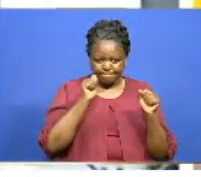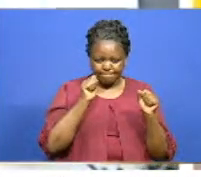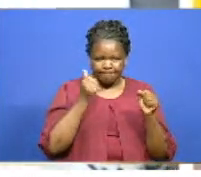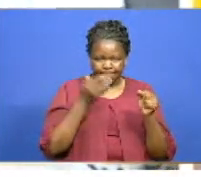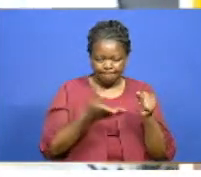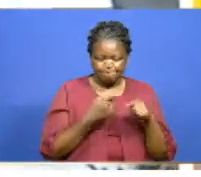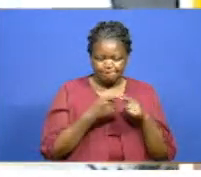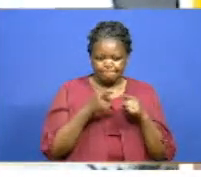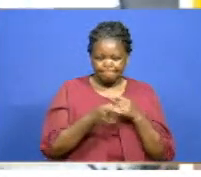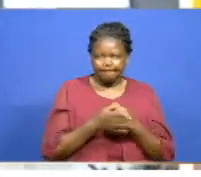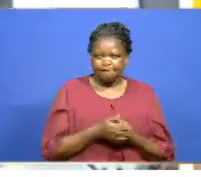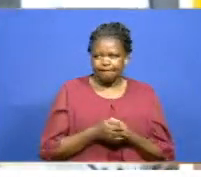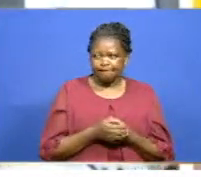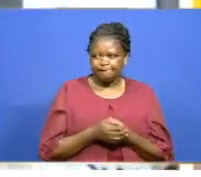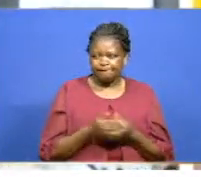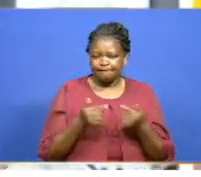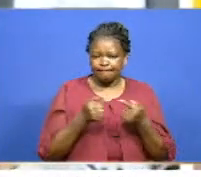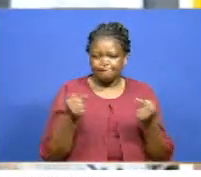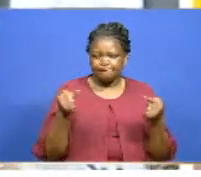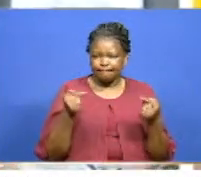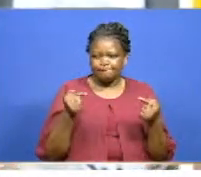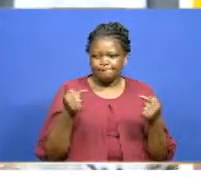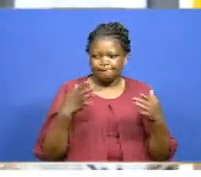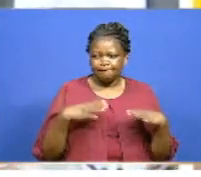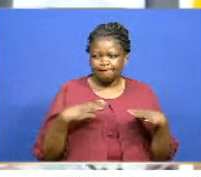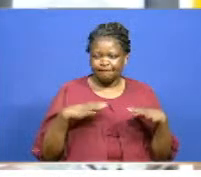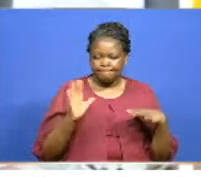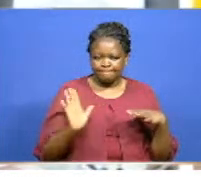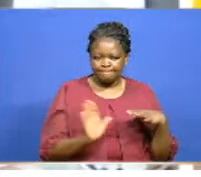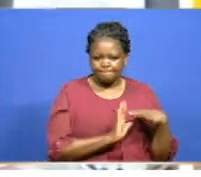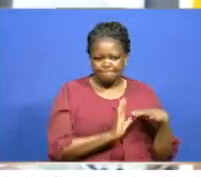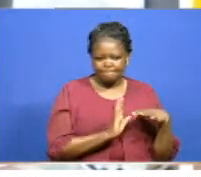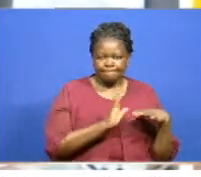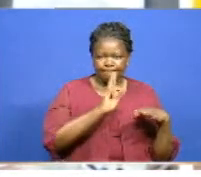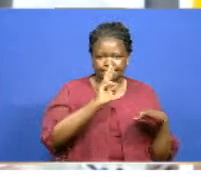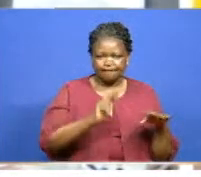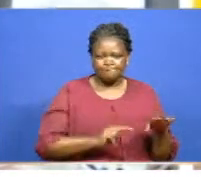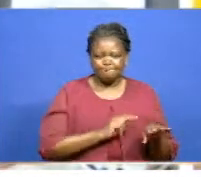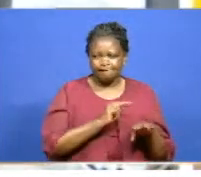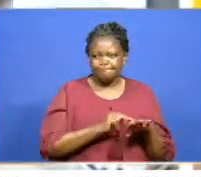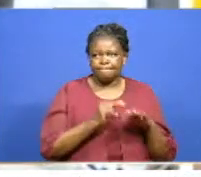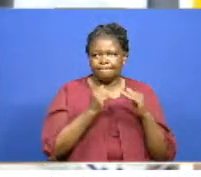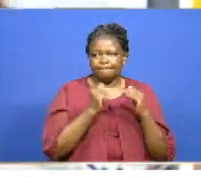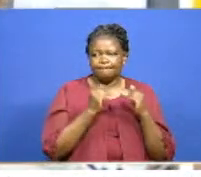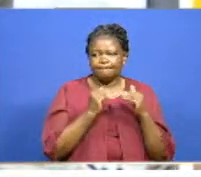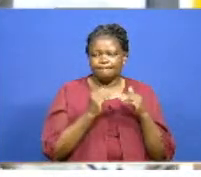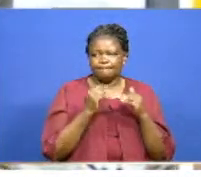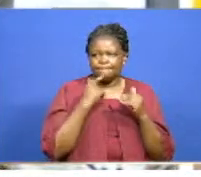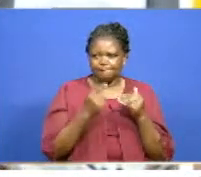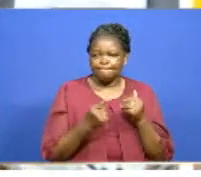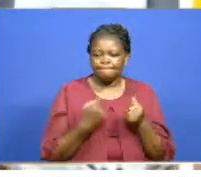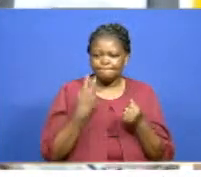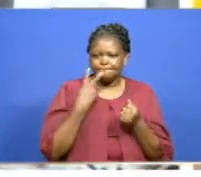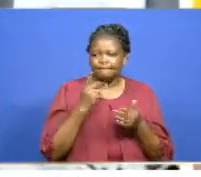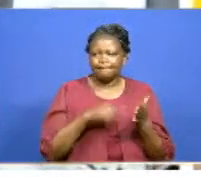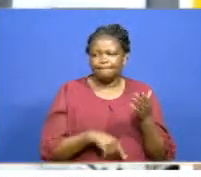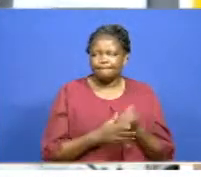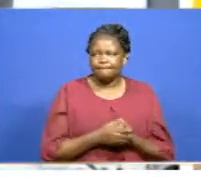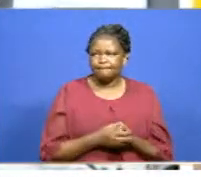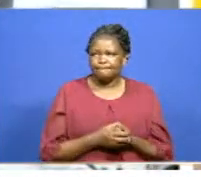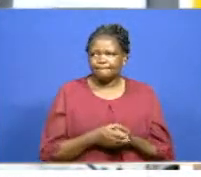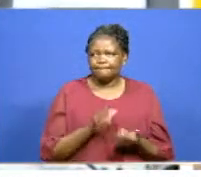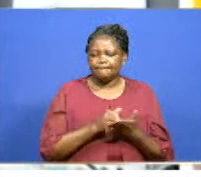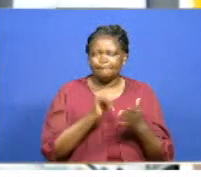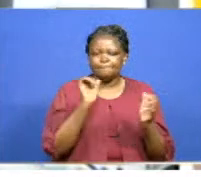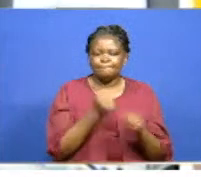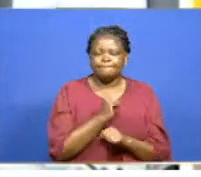a straight opponent of your person at the national level. So I'm seeing, I cannot